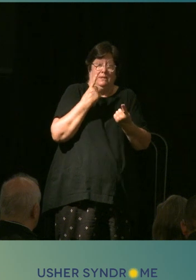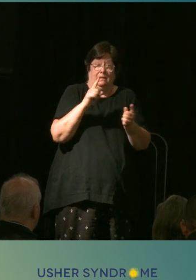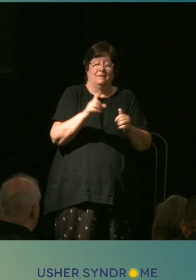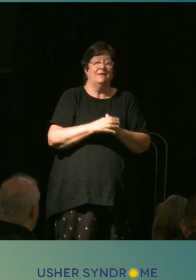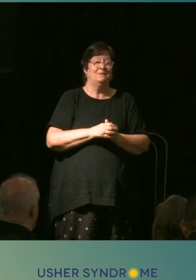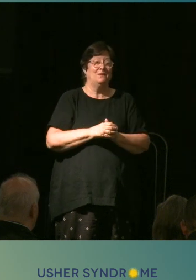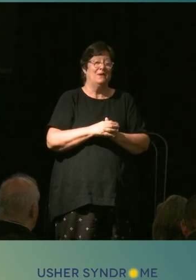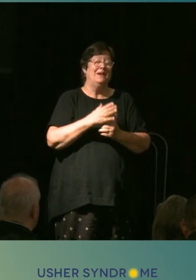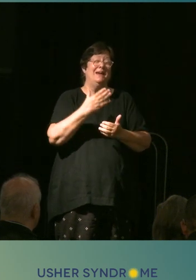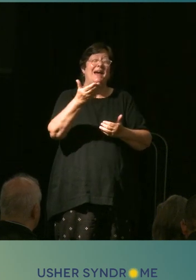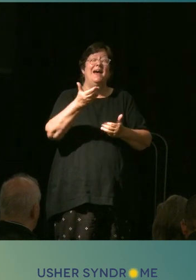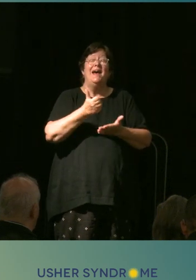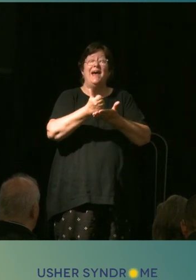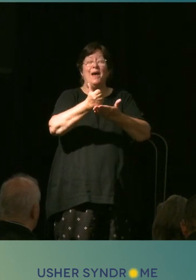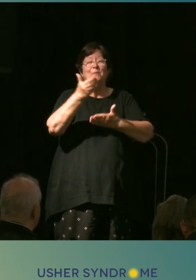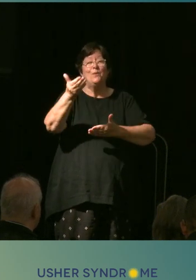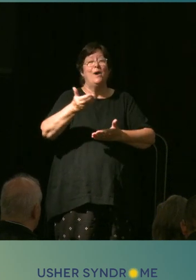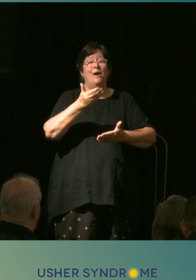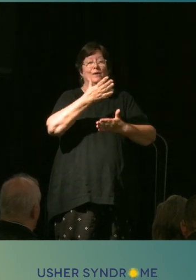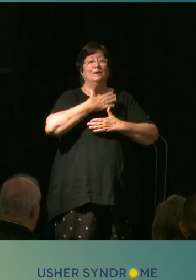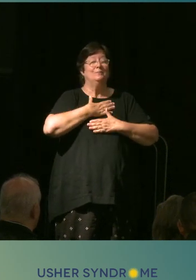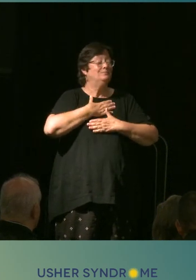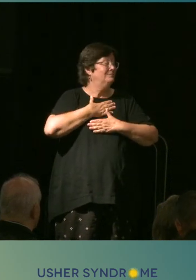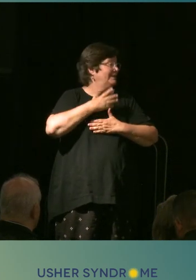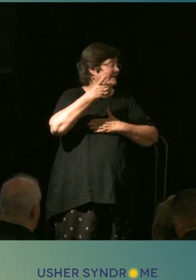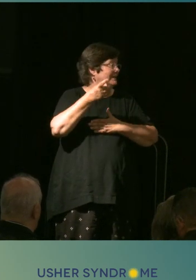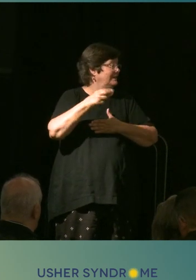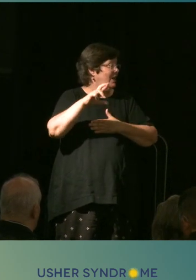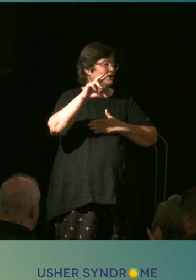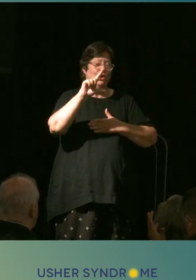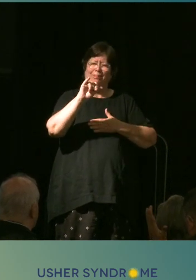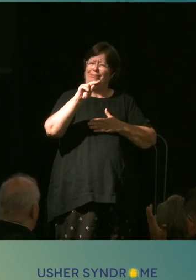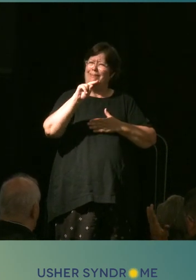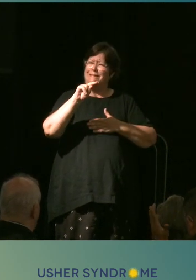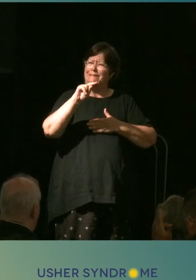me welcome Dr. Jennifer Lentz.